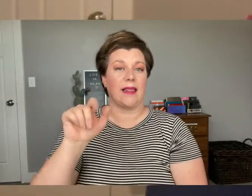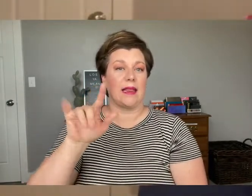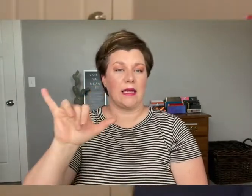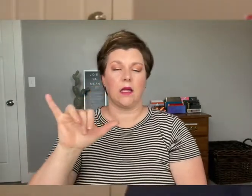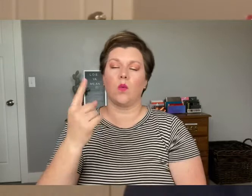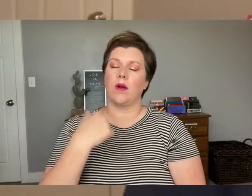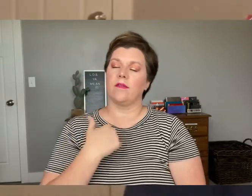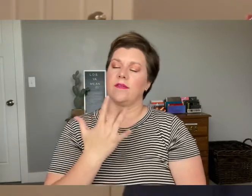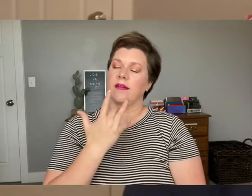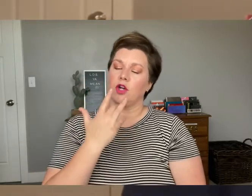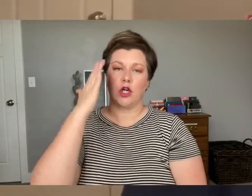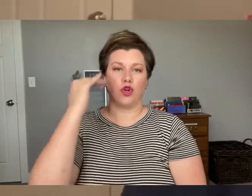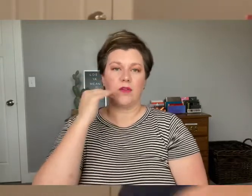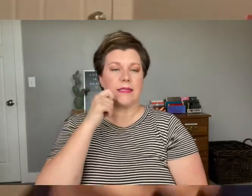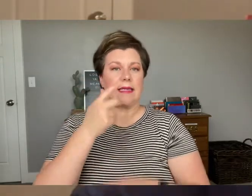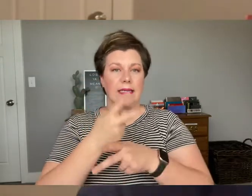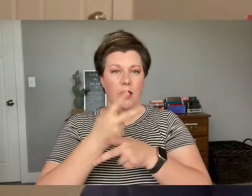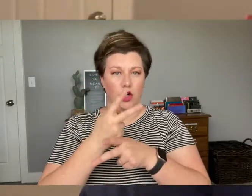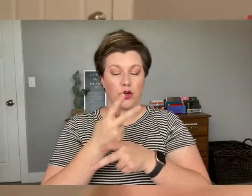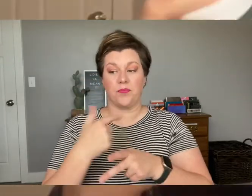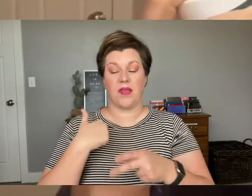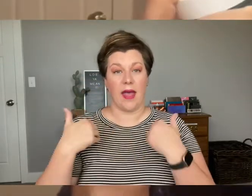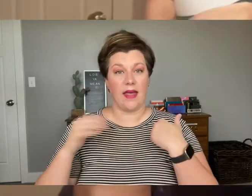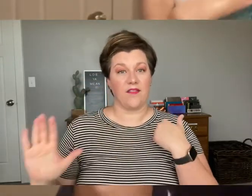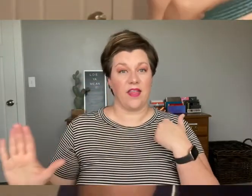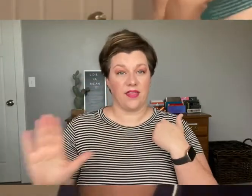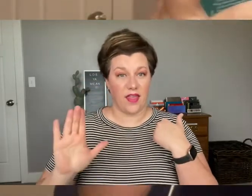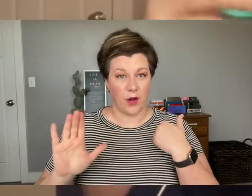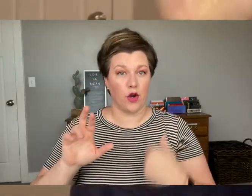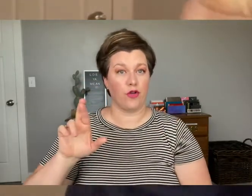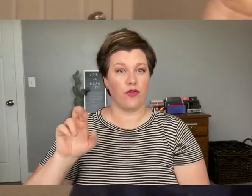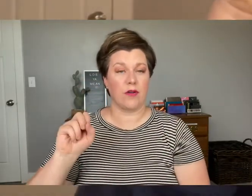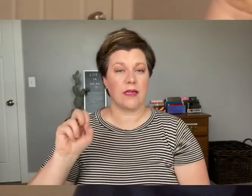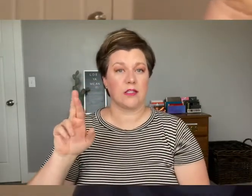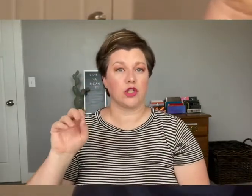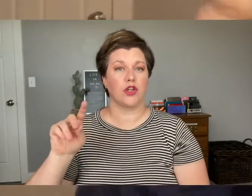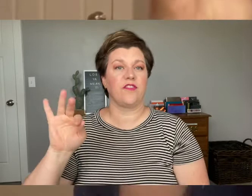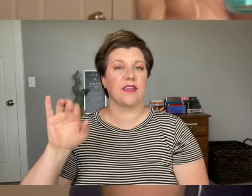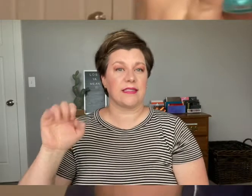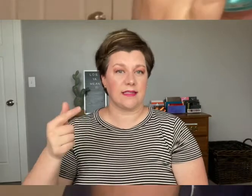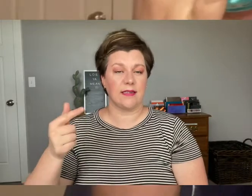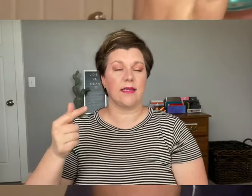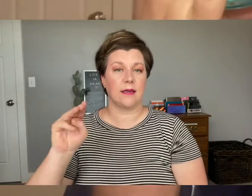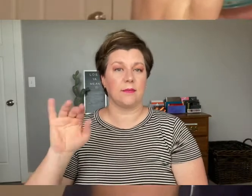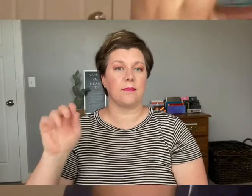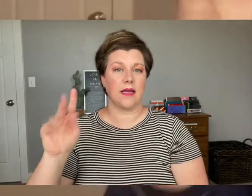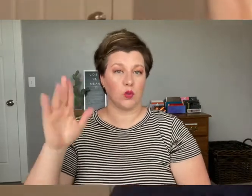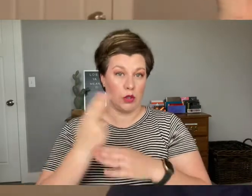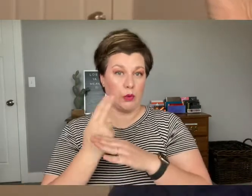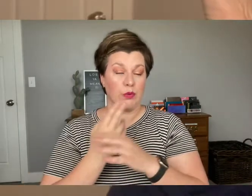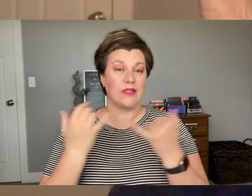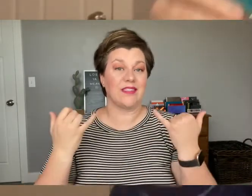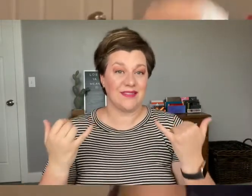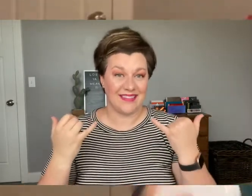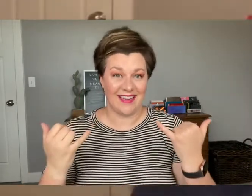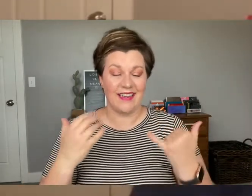is one of my favorite Korean skincare brands. I have their Super Reboot Resurfacing Mask, which we are